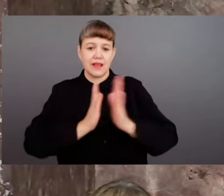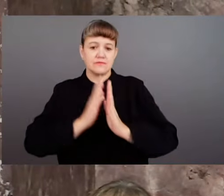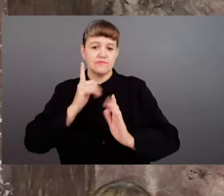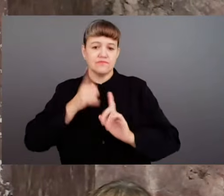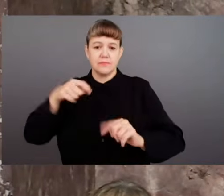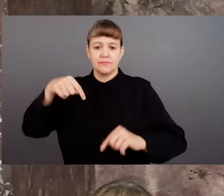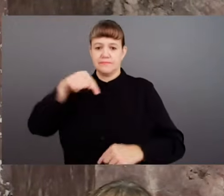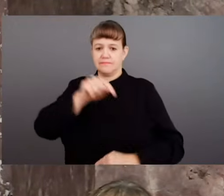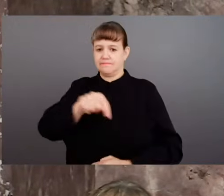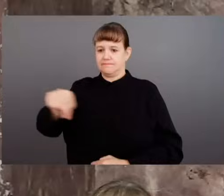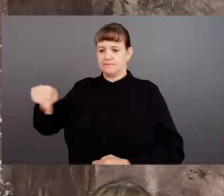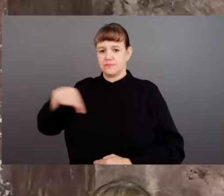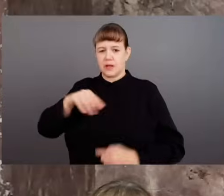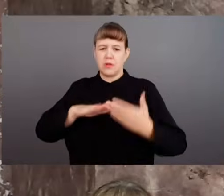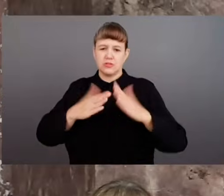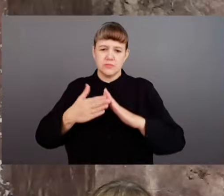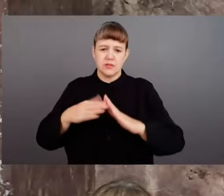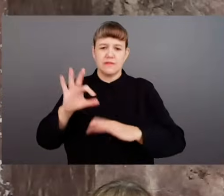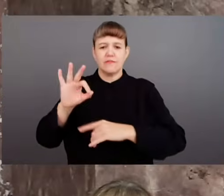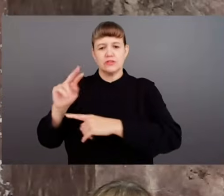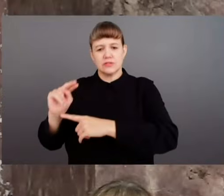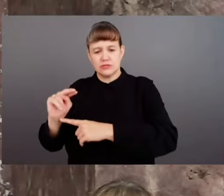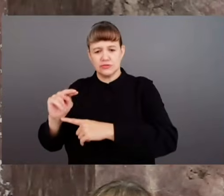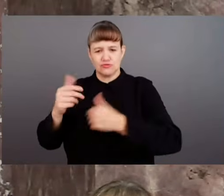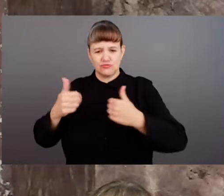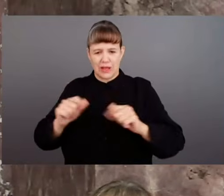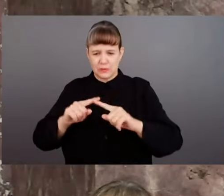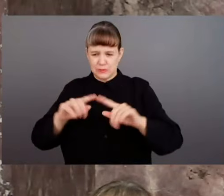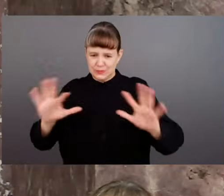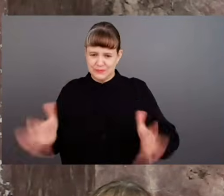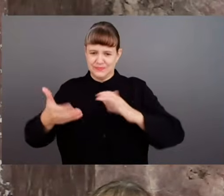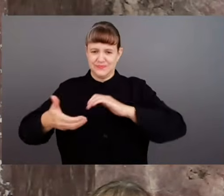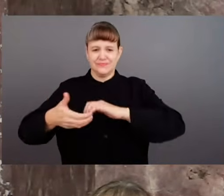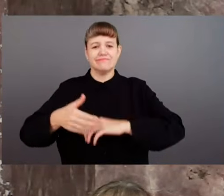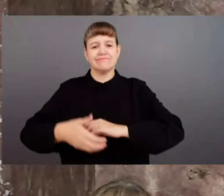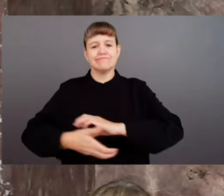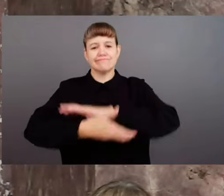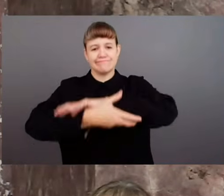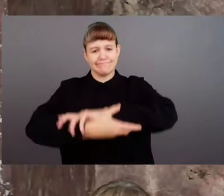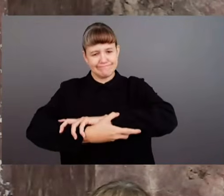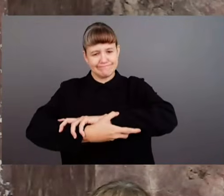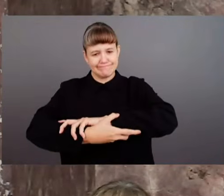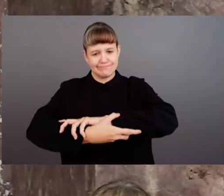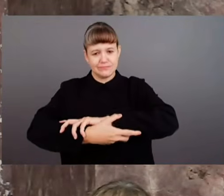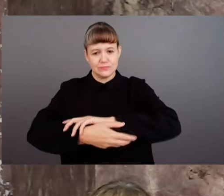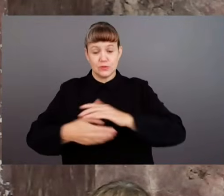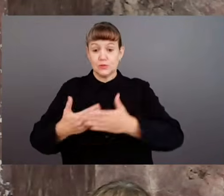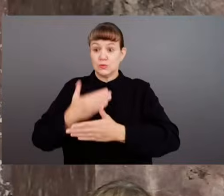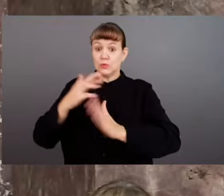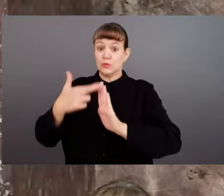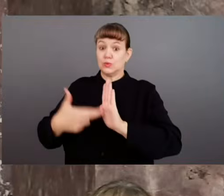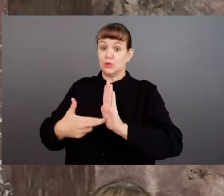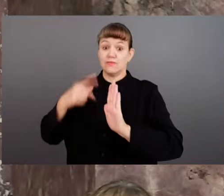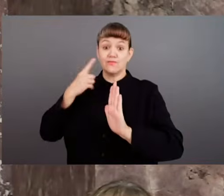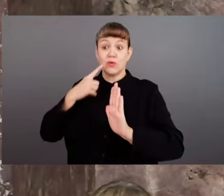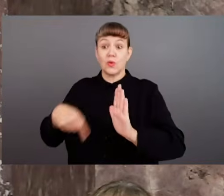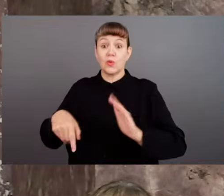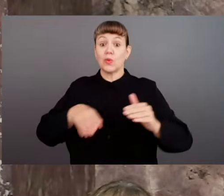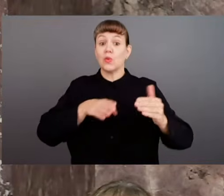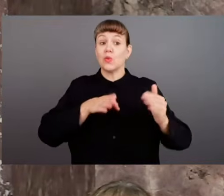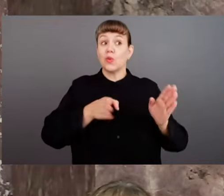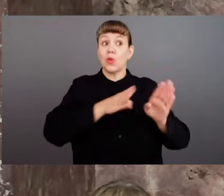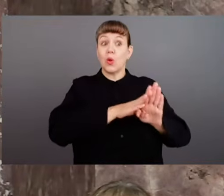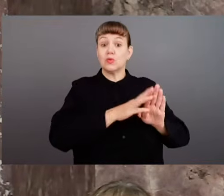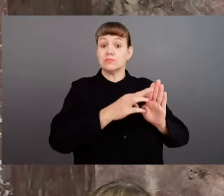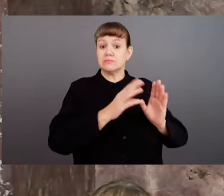and advance reconciliation. The new rules for closed meetings will apply in specific situations to balance the need for transparency with the need to help governments work together